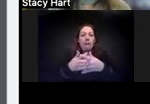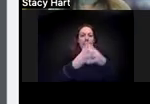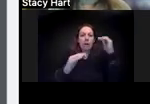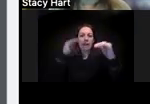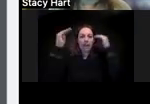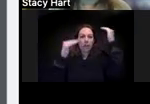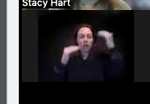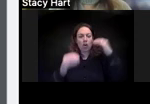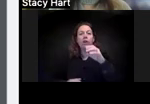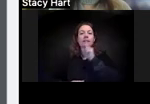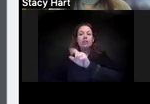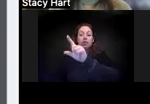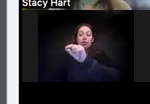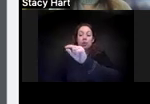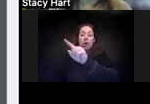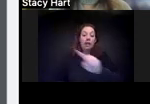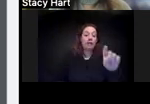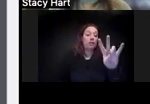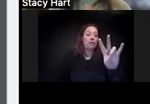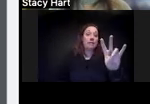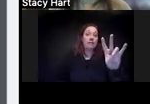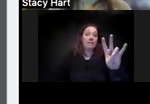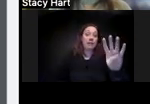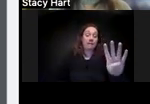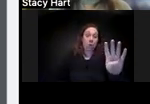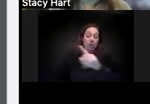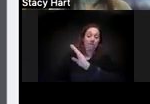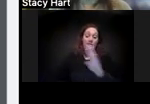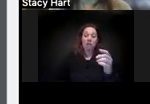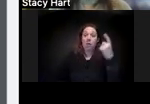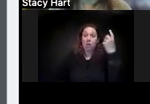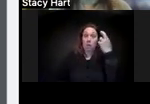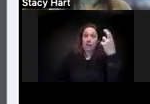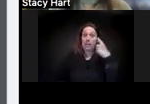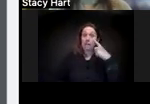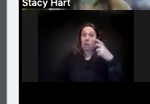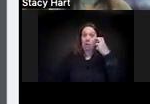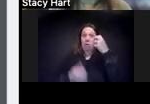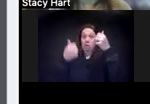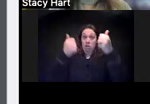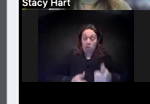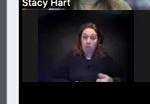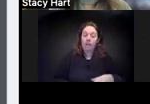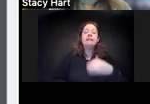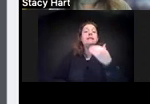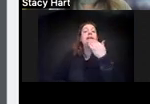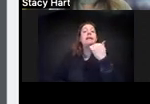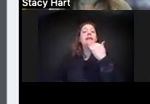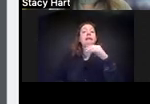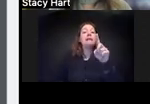74 is diabetic retinopathy. And this is most common among people who are Black